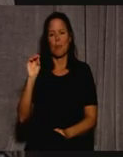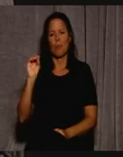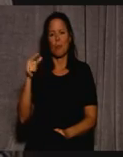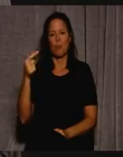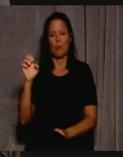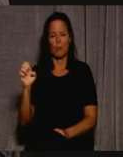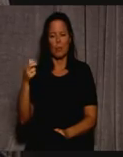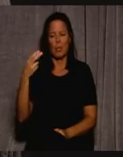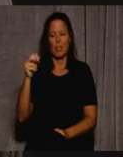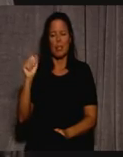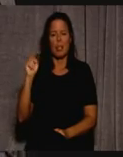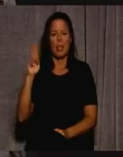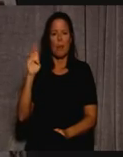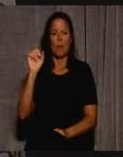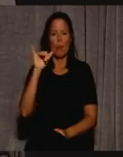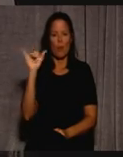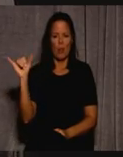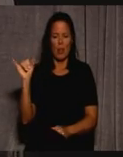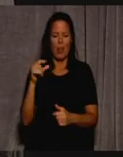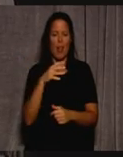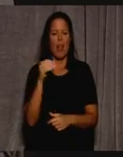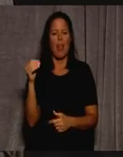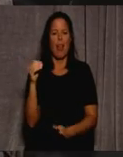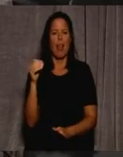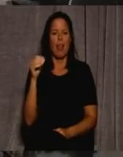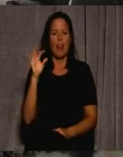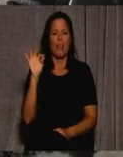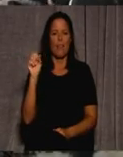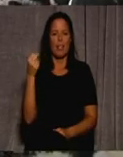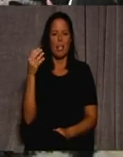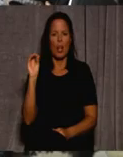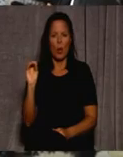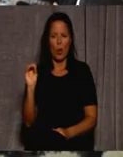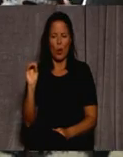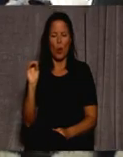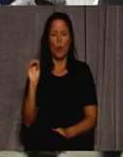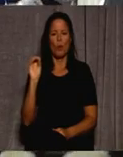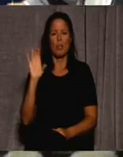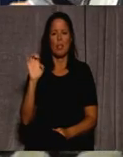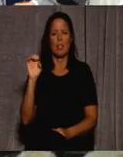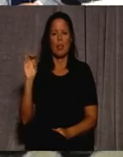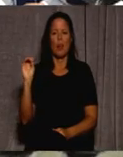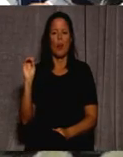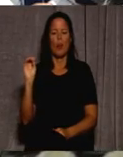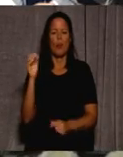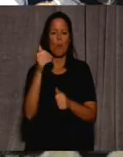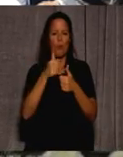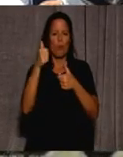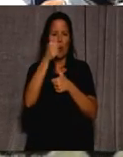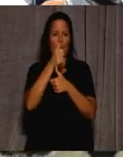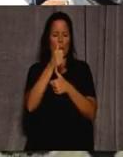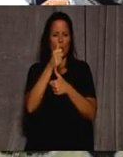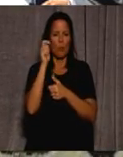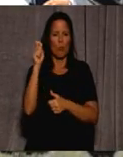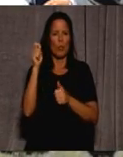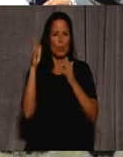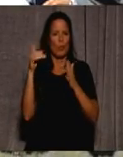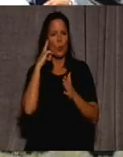and Jacqueline Trevisano, Executive Vice President and Chief Operating Officer, our Grand Marshal for today's